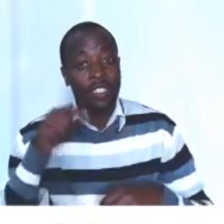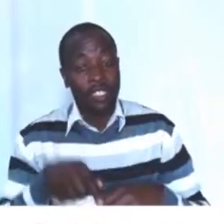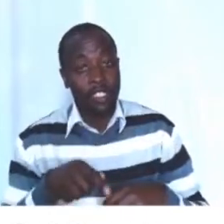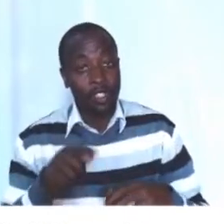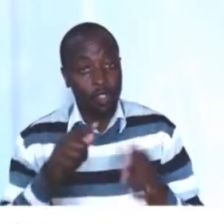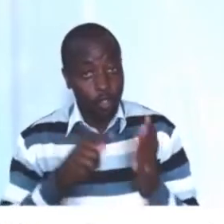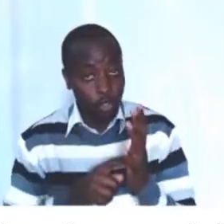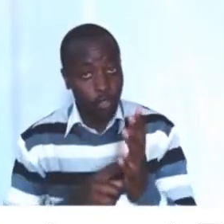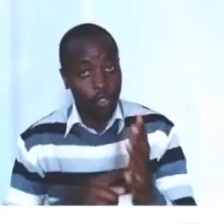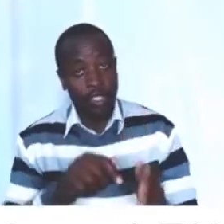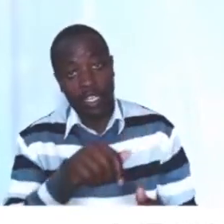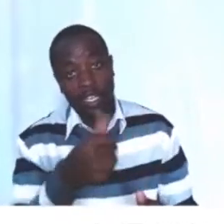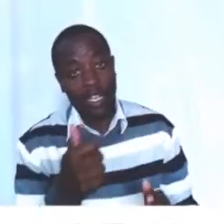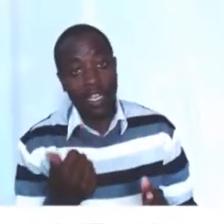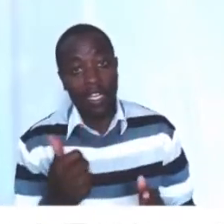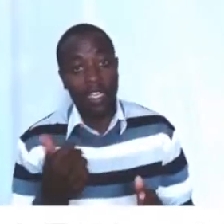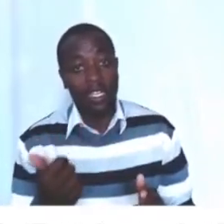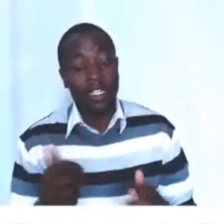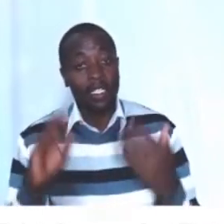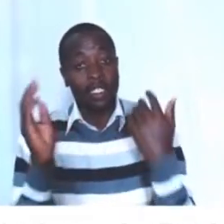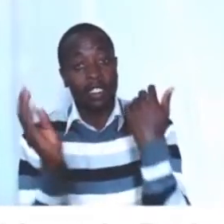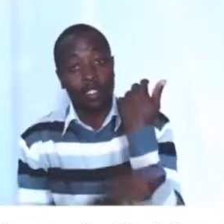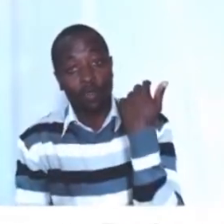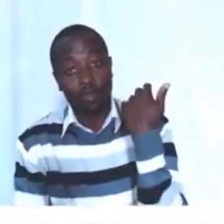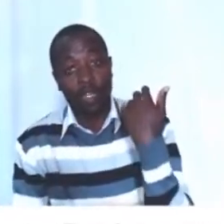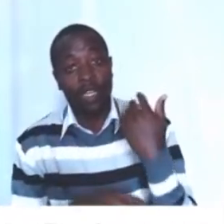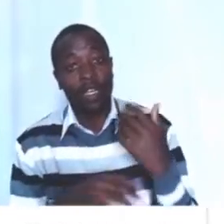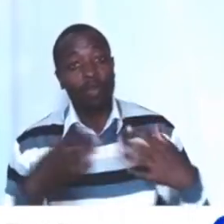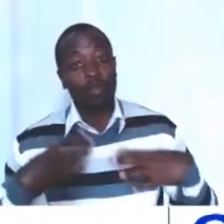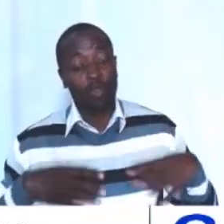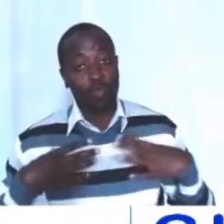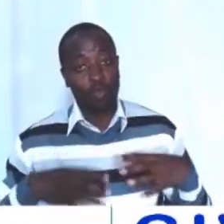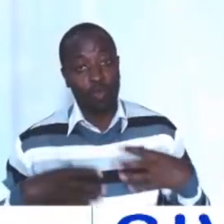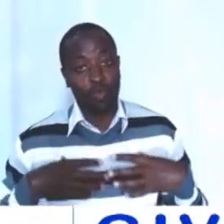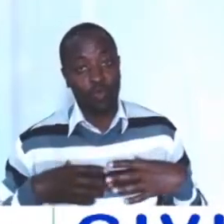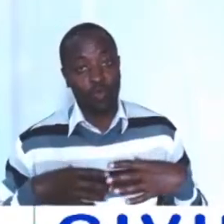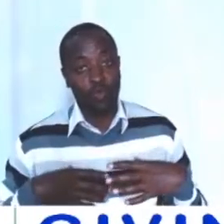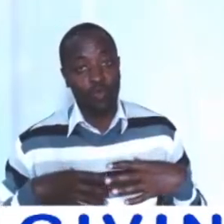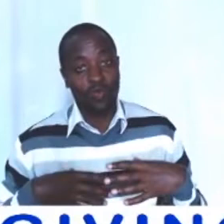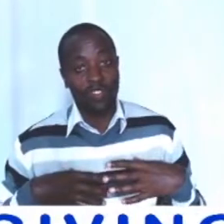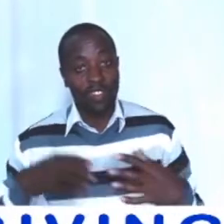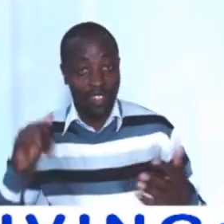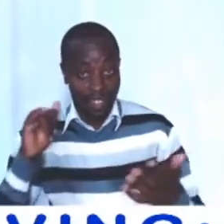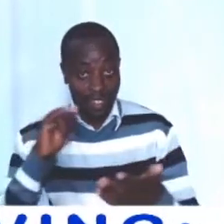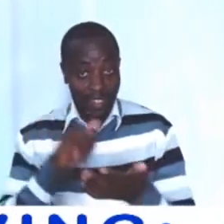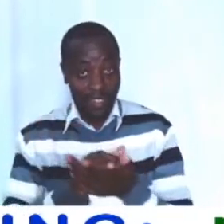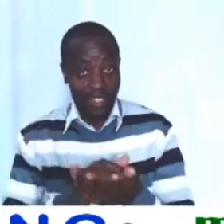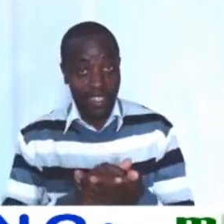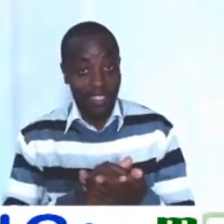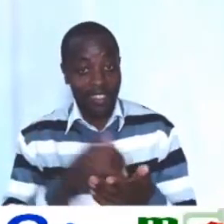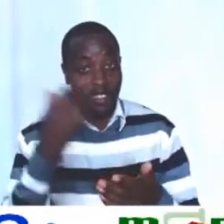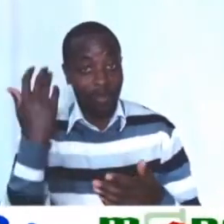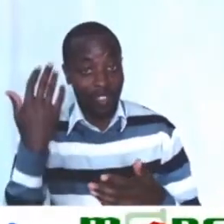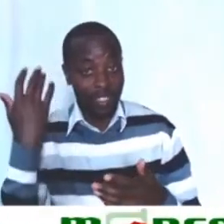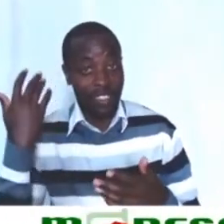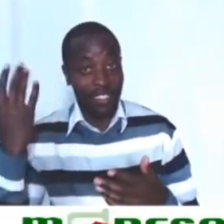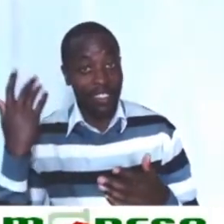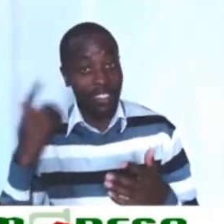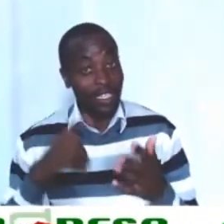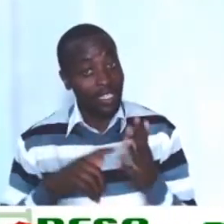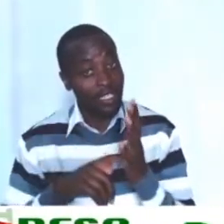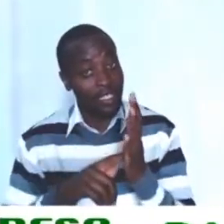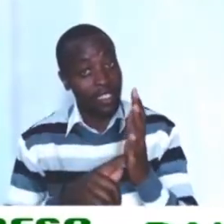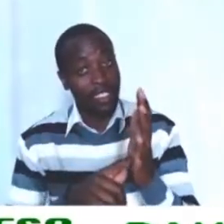be fanatics and old school. So that when some things are pointed out as